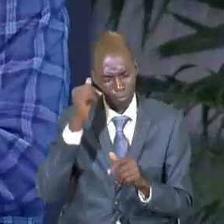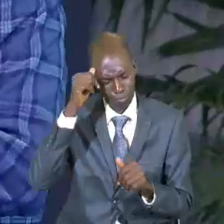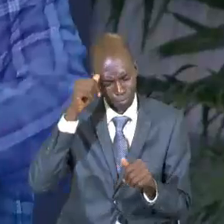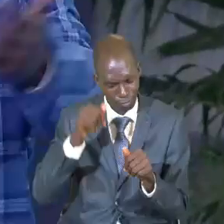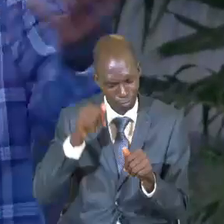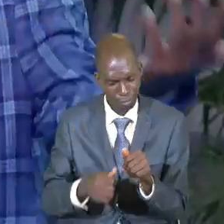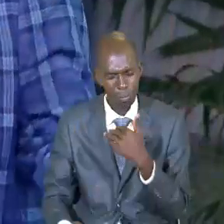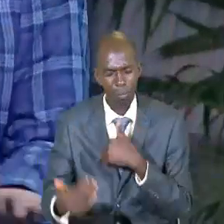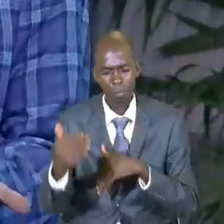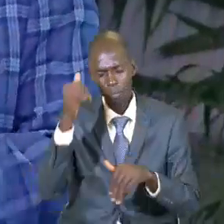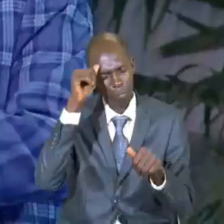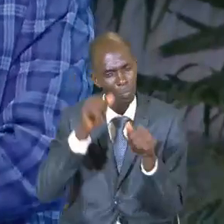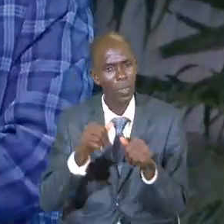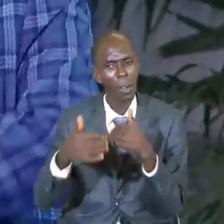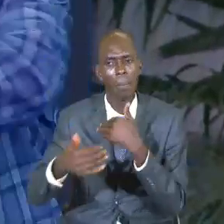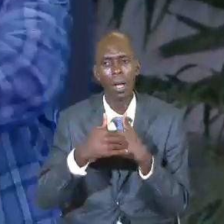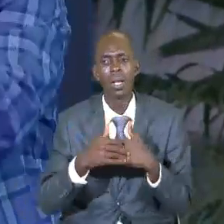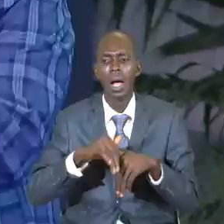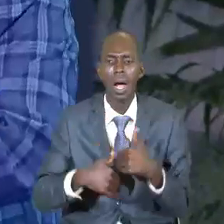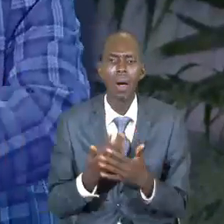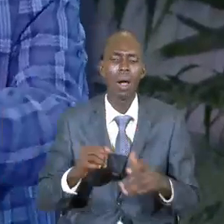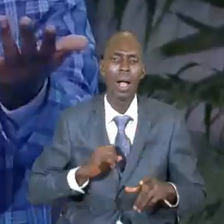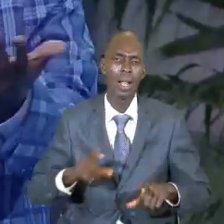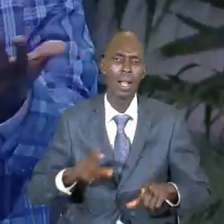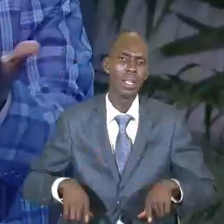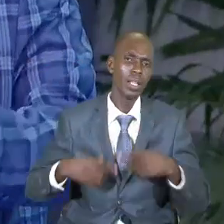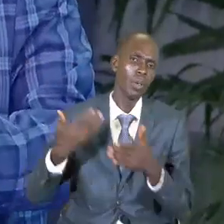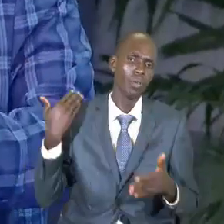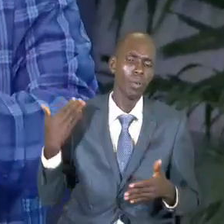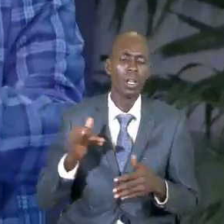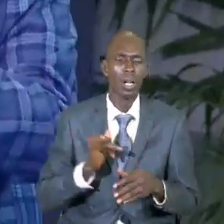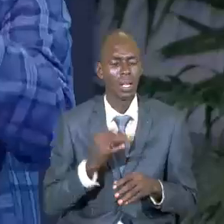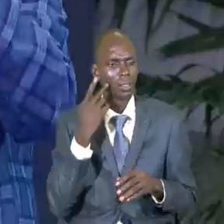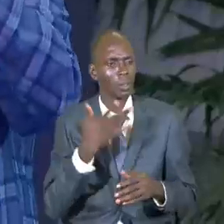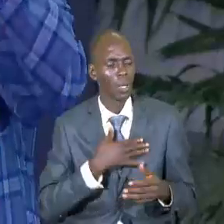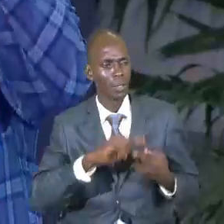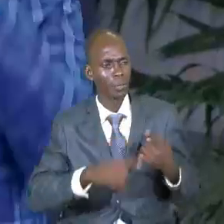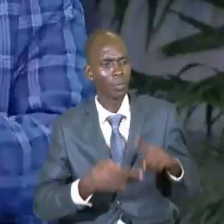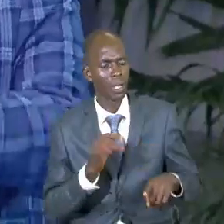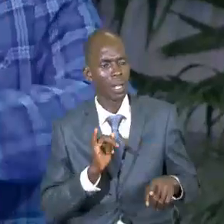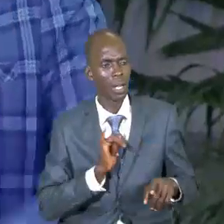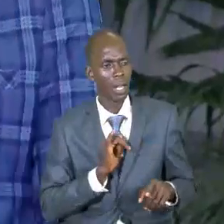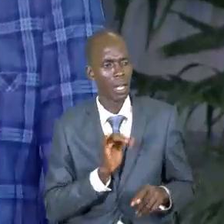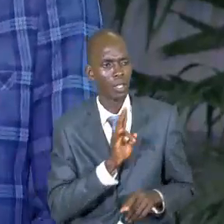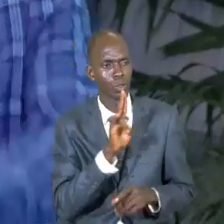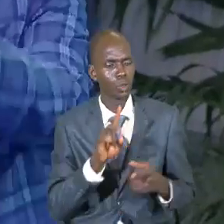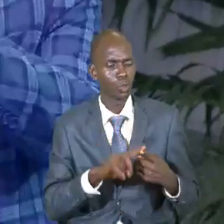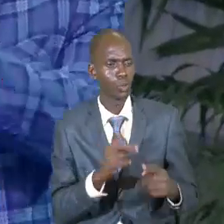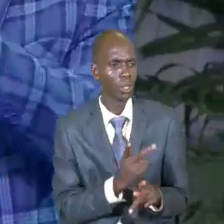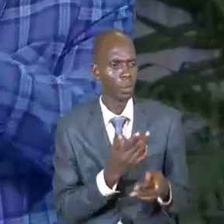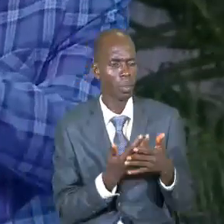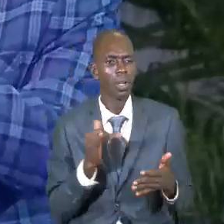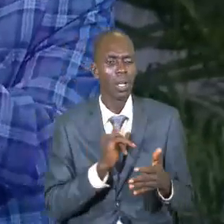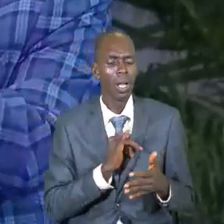look back, I look at the company I kept. I look back, I look at the visionless life that I had.